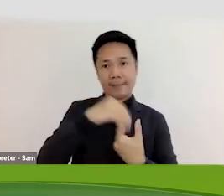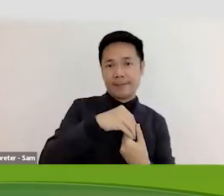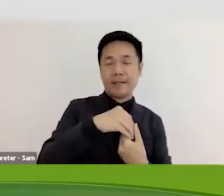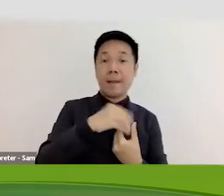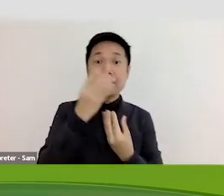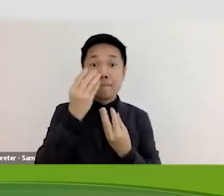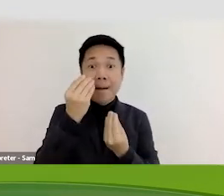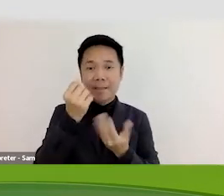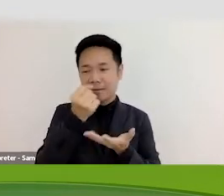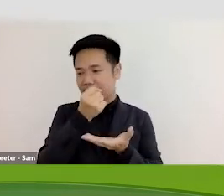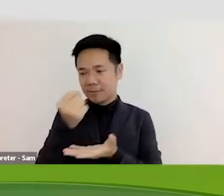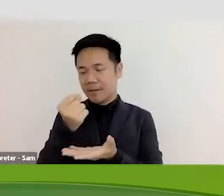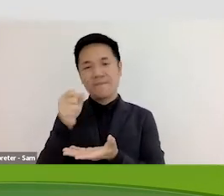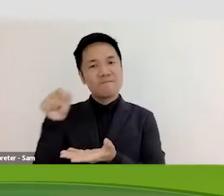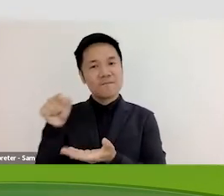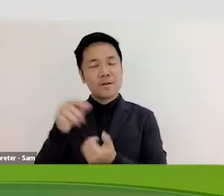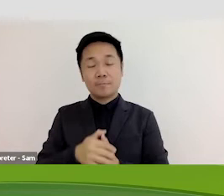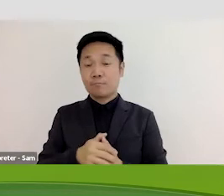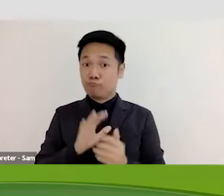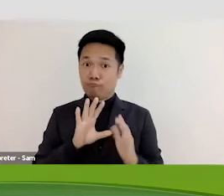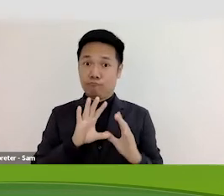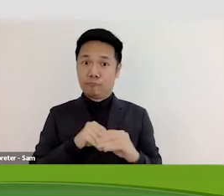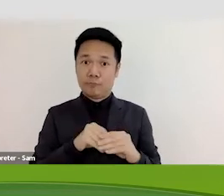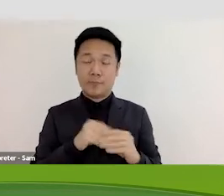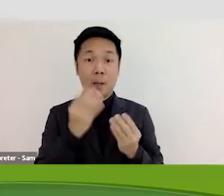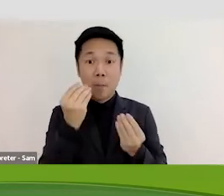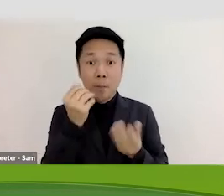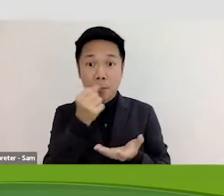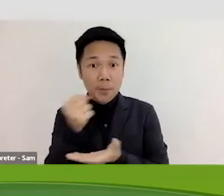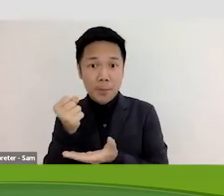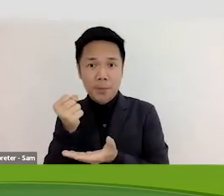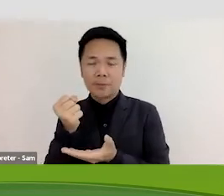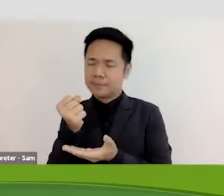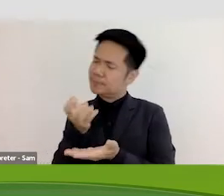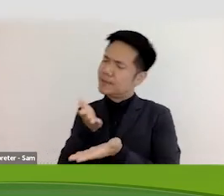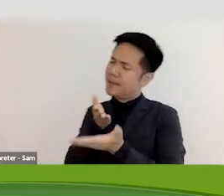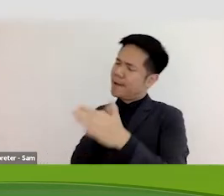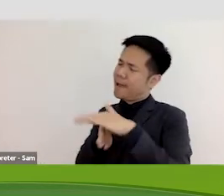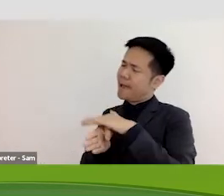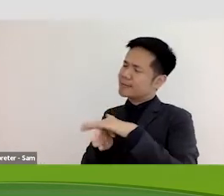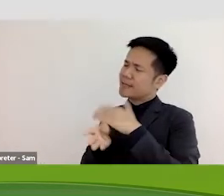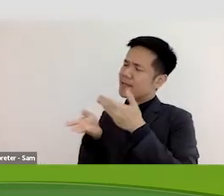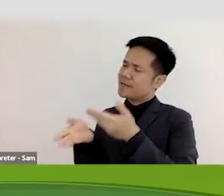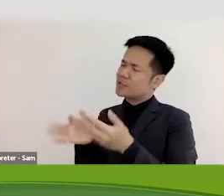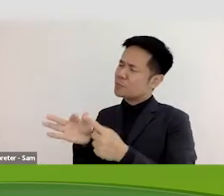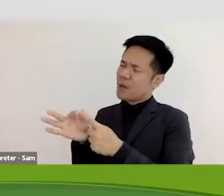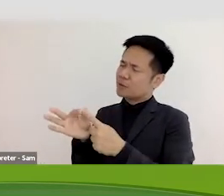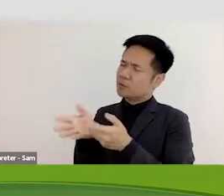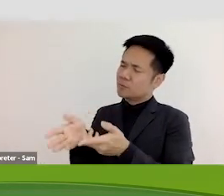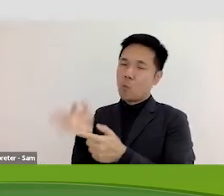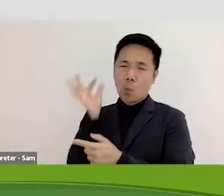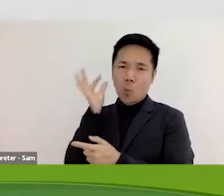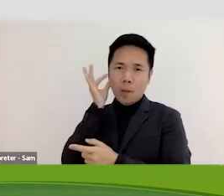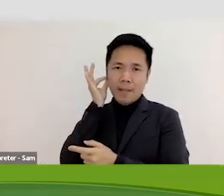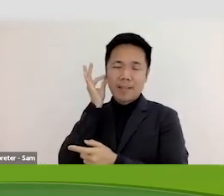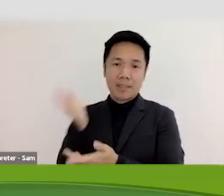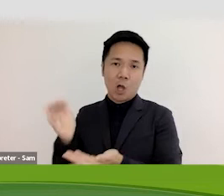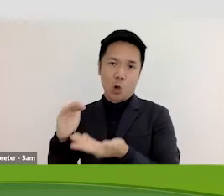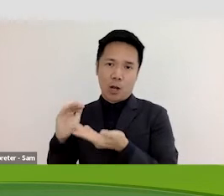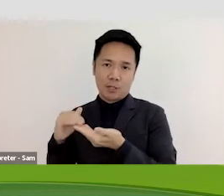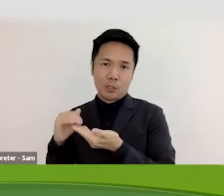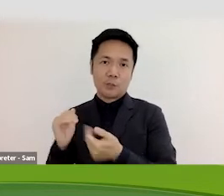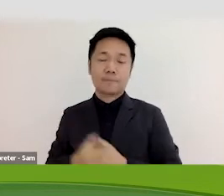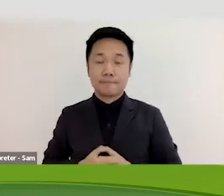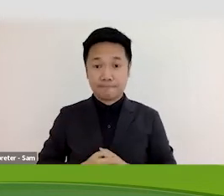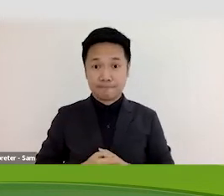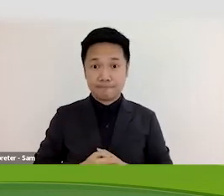finance mechanisms, including through grants with preferential access for women's organizations. And